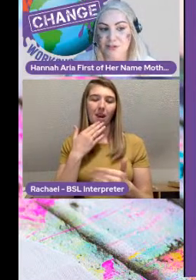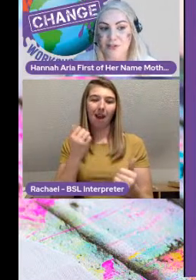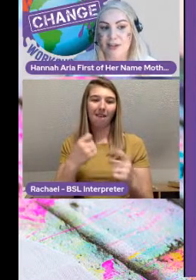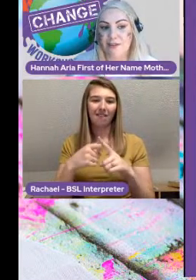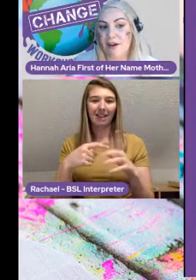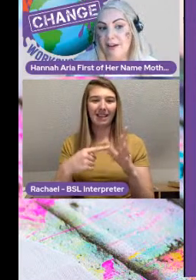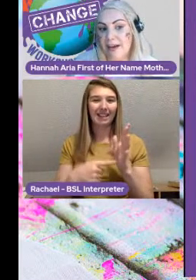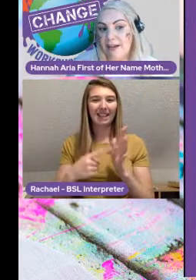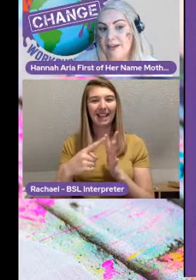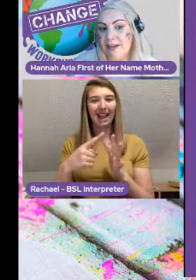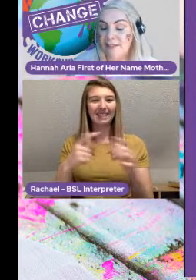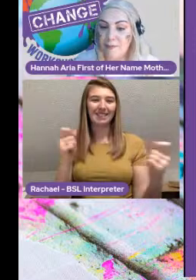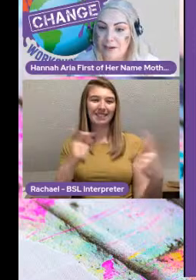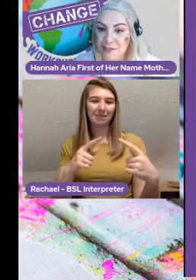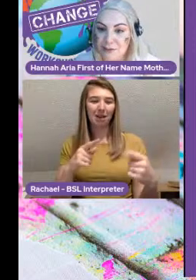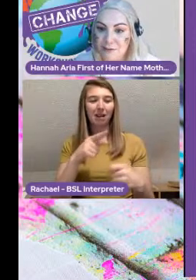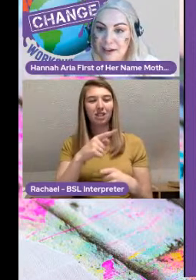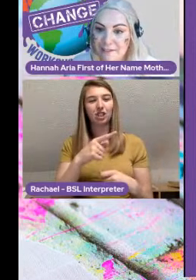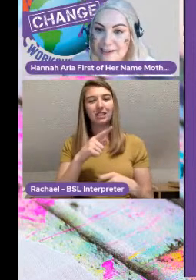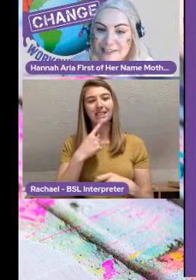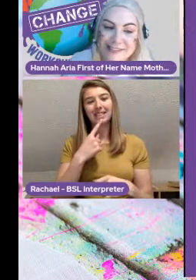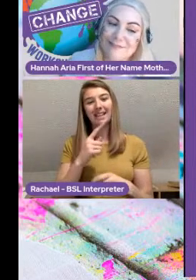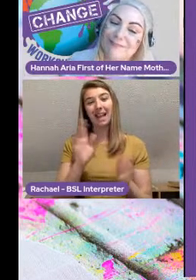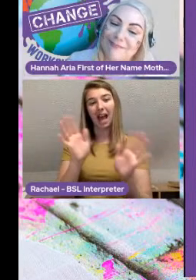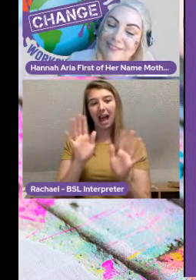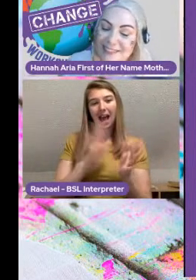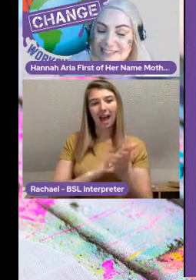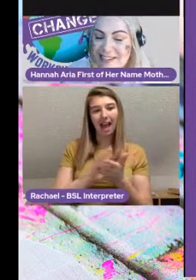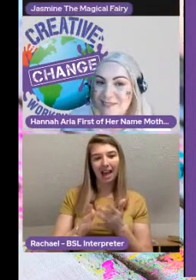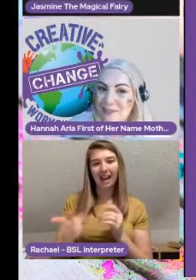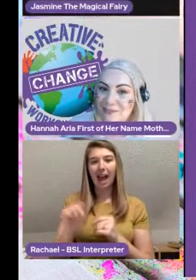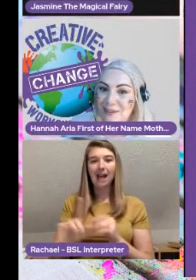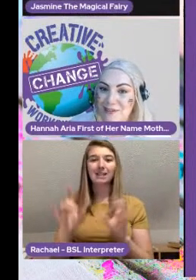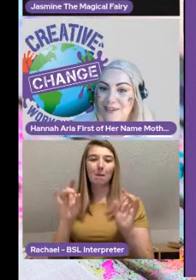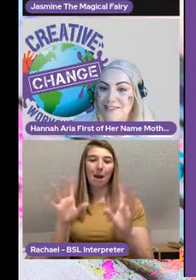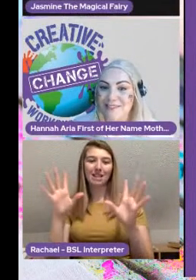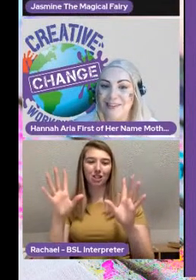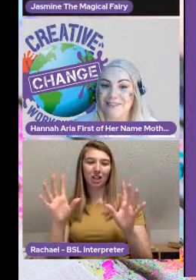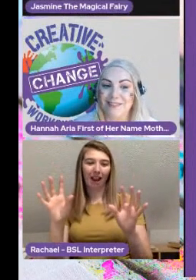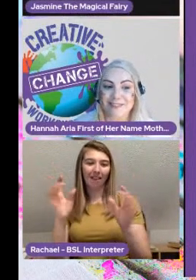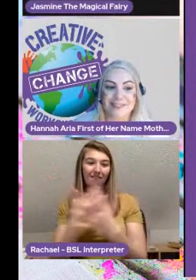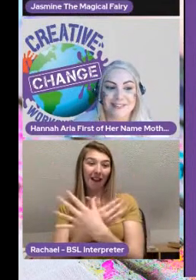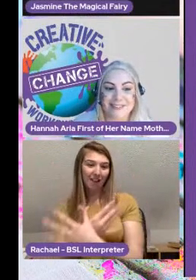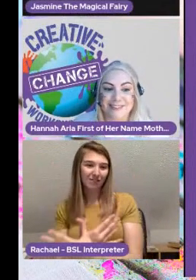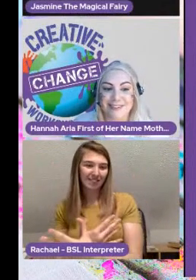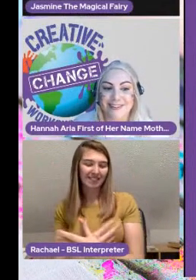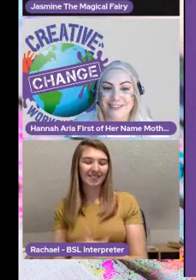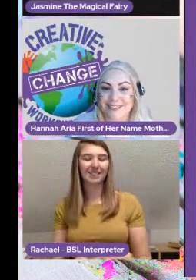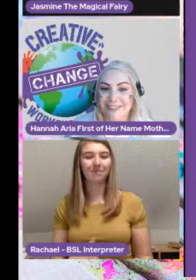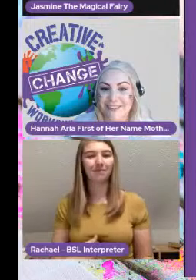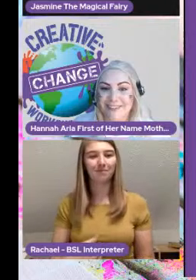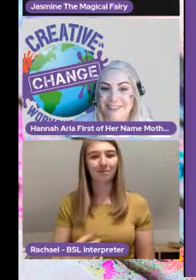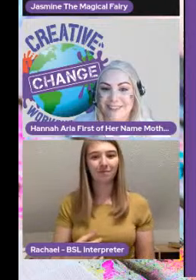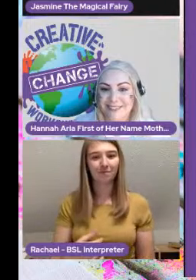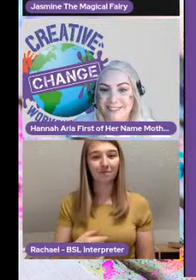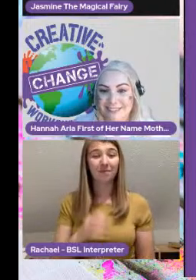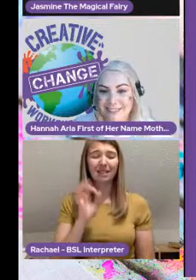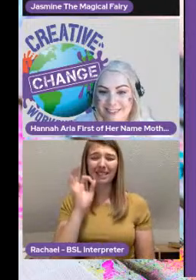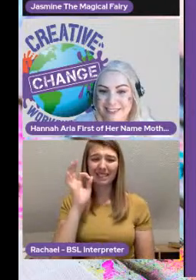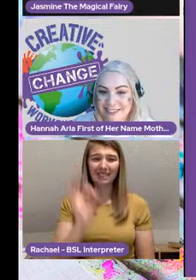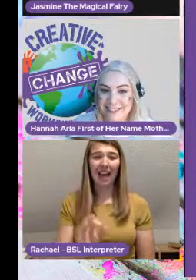emails because she's like, hi, Hannah and the magical fairies. It just has a nice ring to it, doesn't it? That's exactly what she